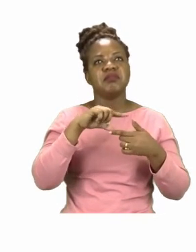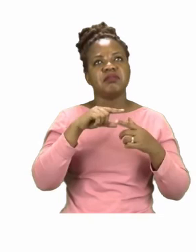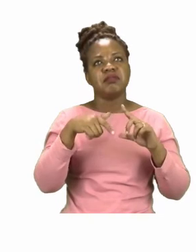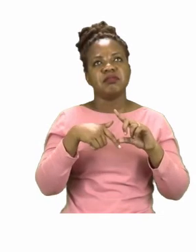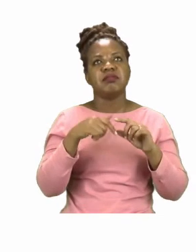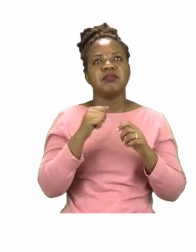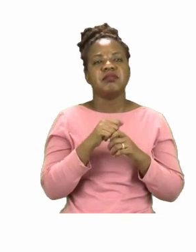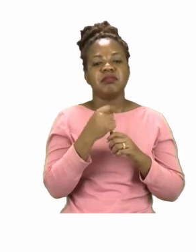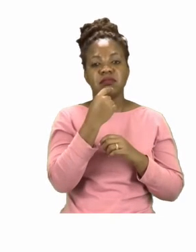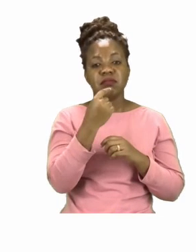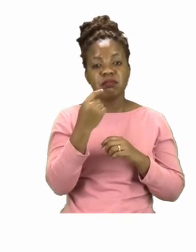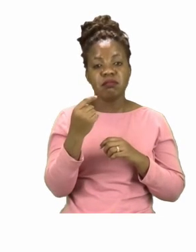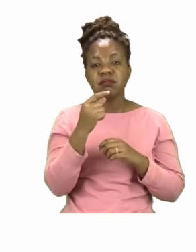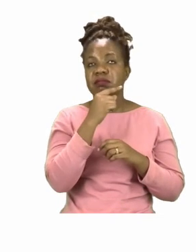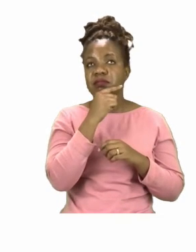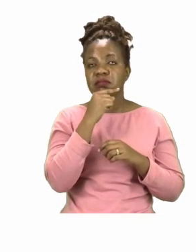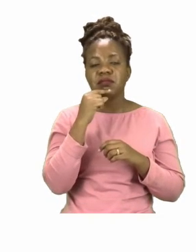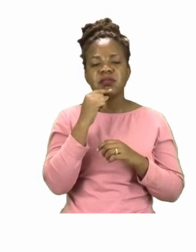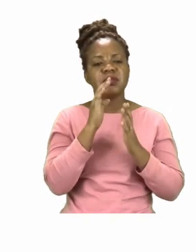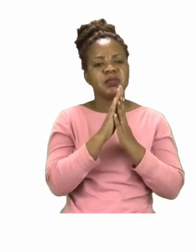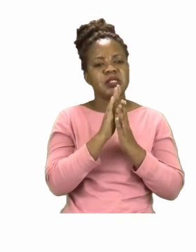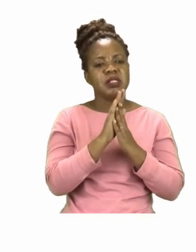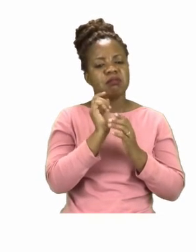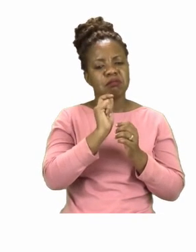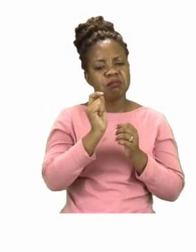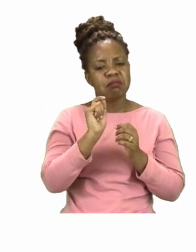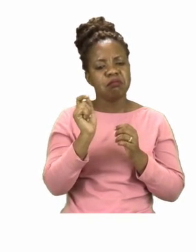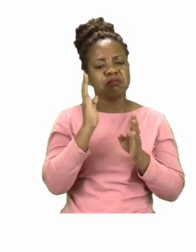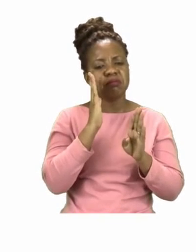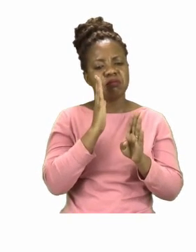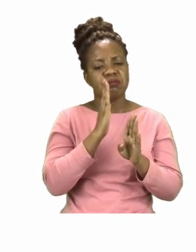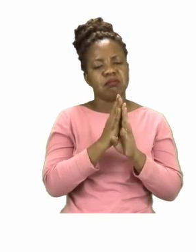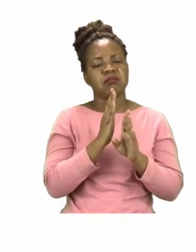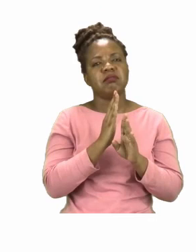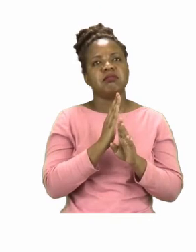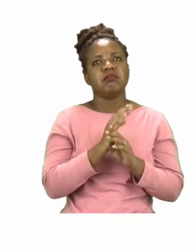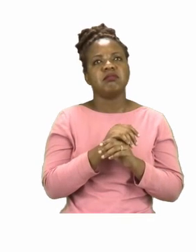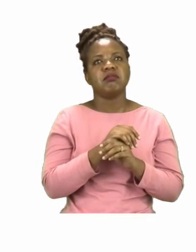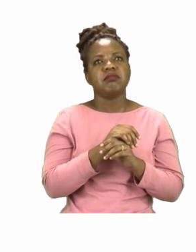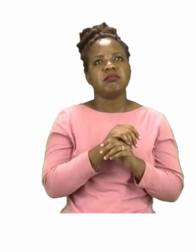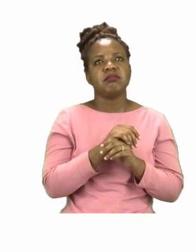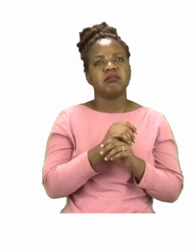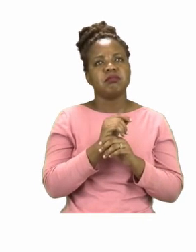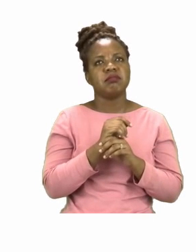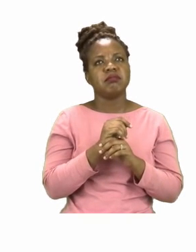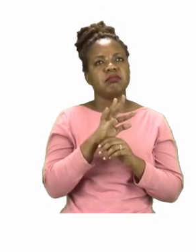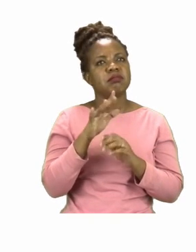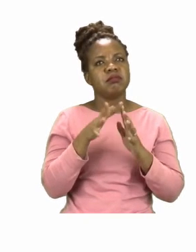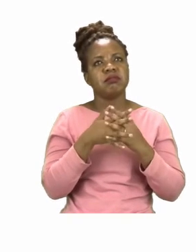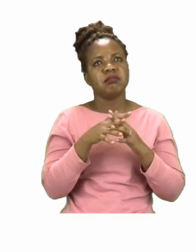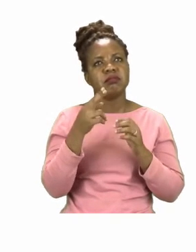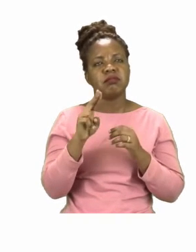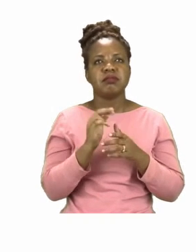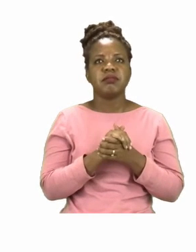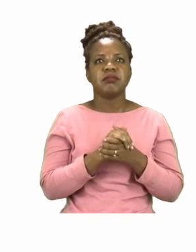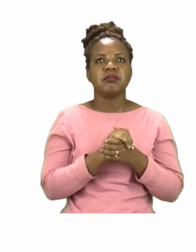and spell each word correctly for the name of the shape. For number 2, you are going to